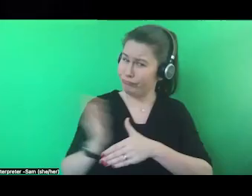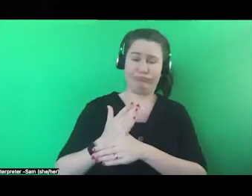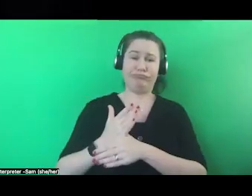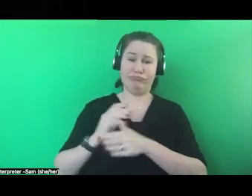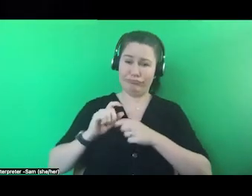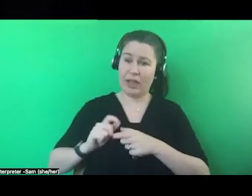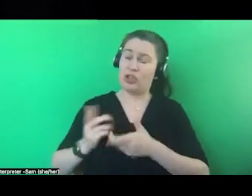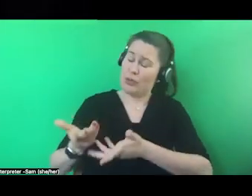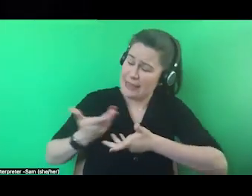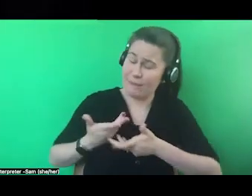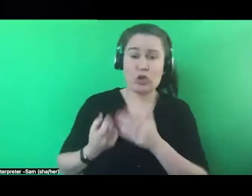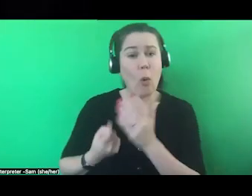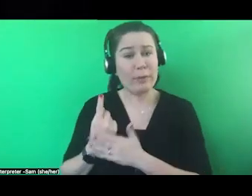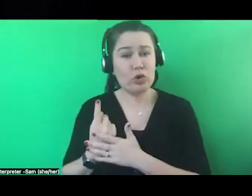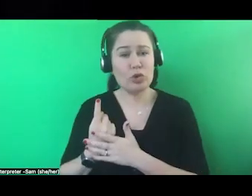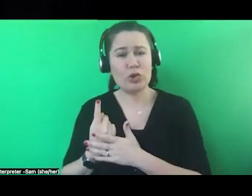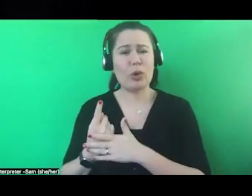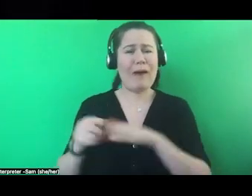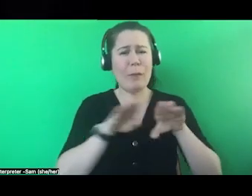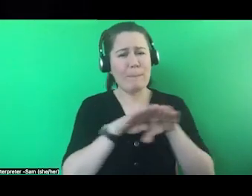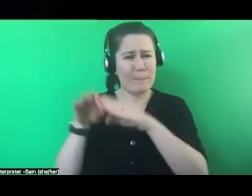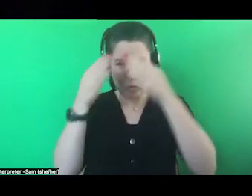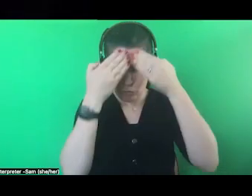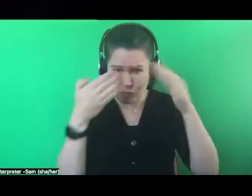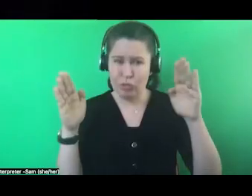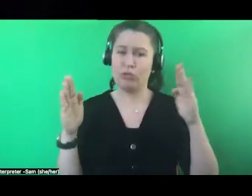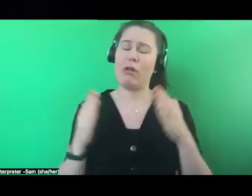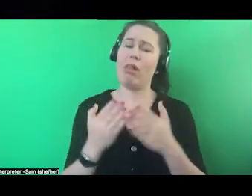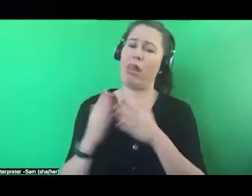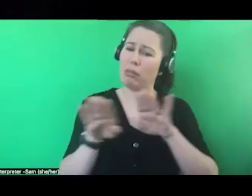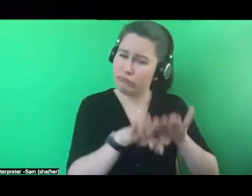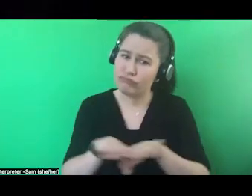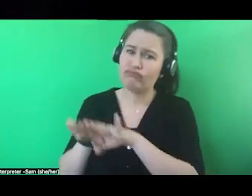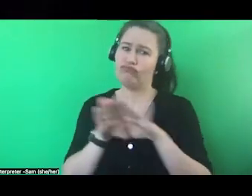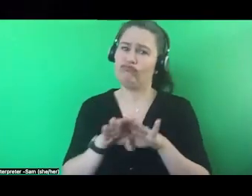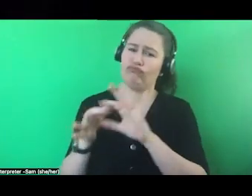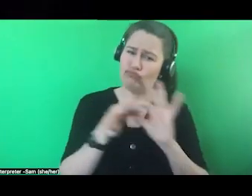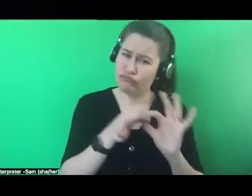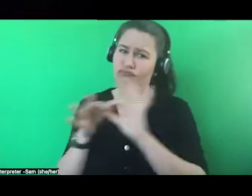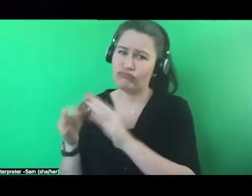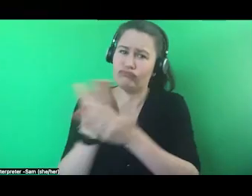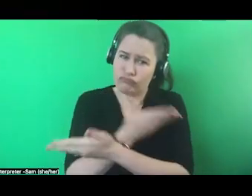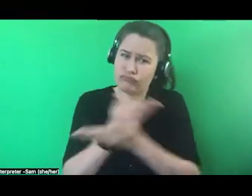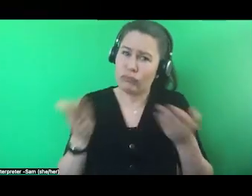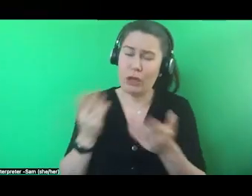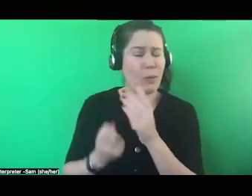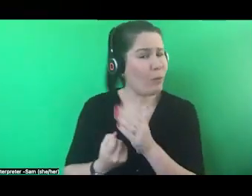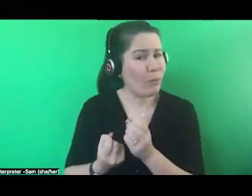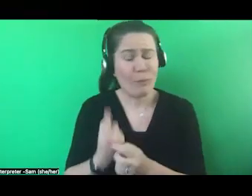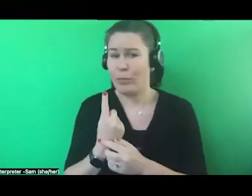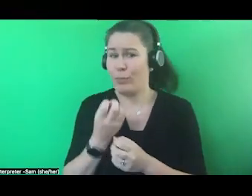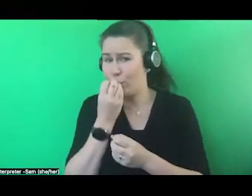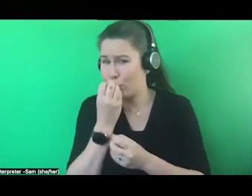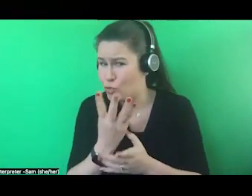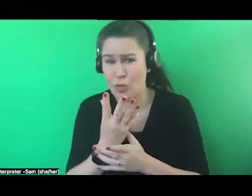the opportunity to have a mutual exchange. It was really an opportunity for us to learn. And I hope that I did